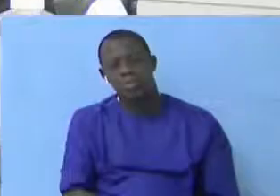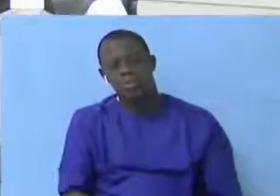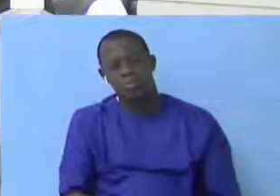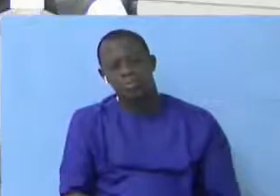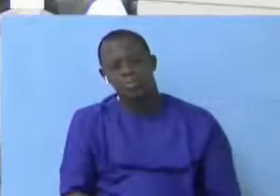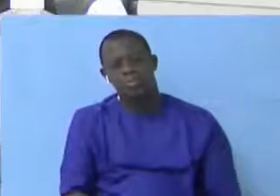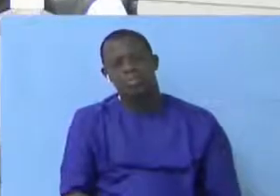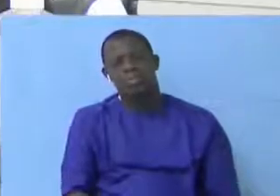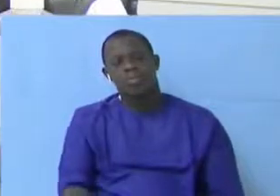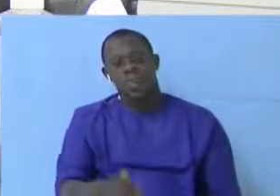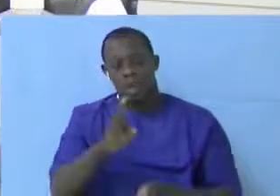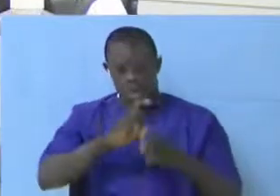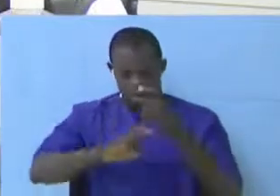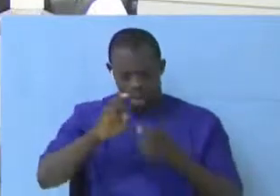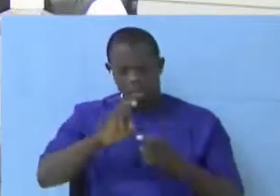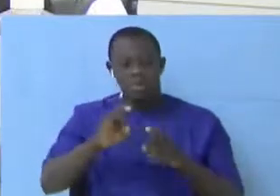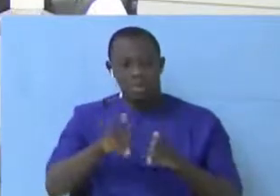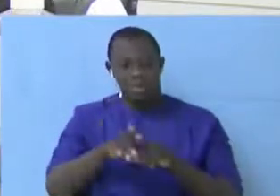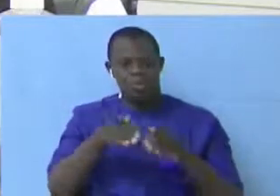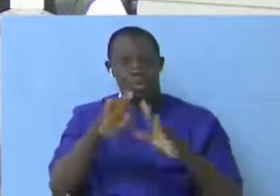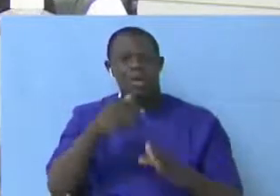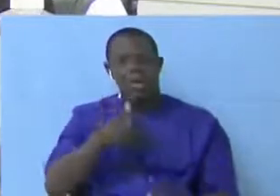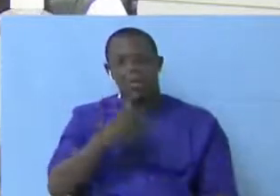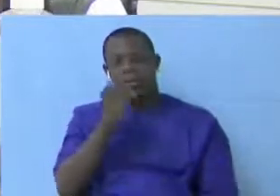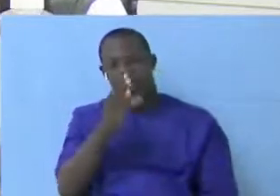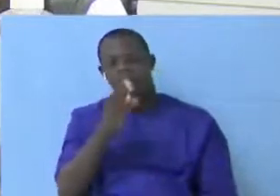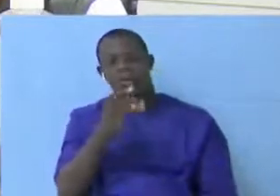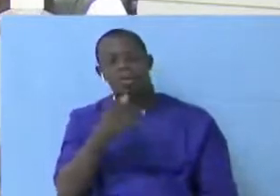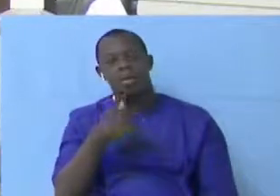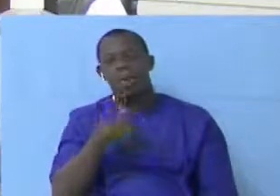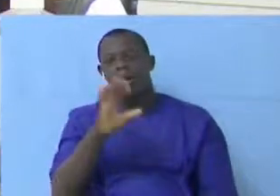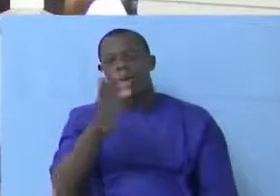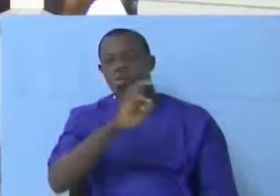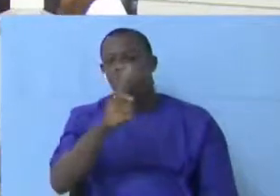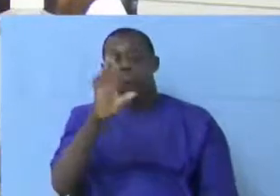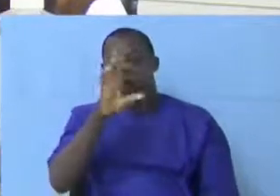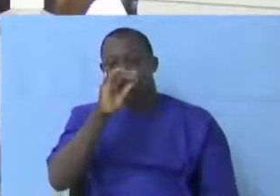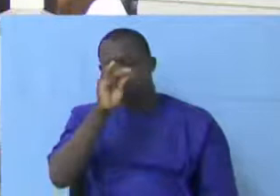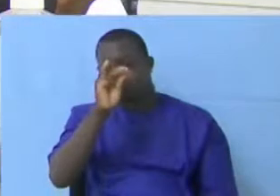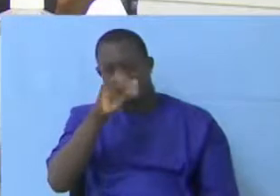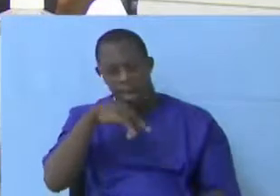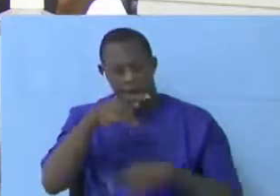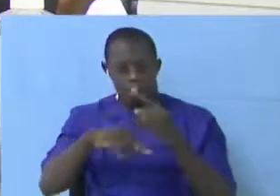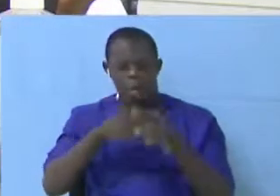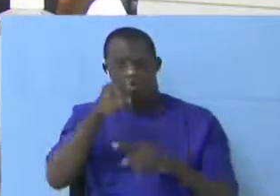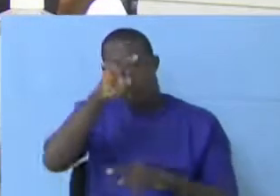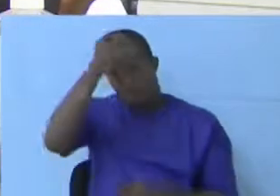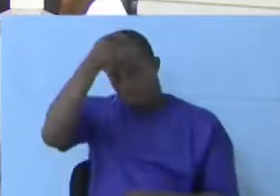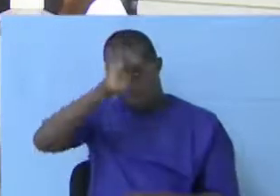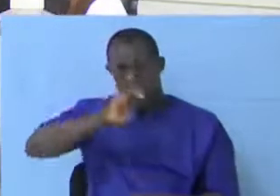Again, like I said, I cannot talk about the police report. But